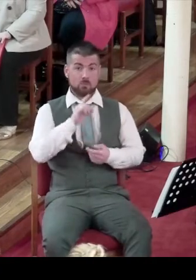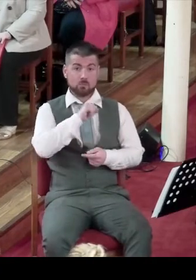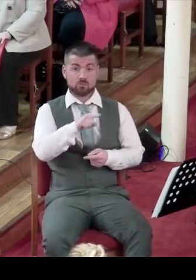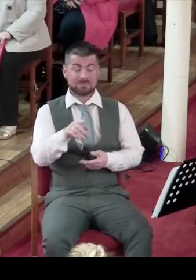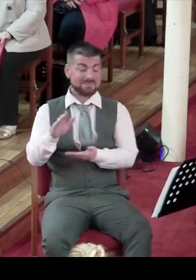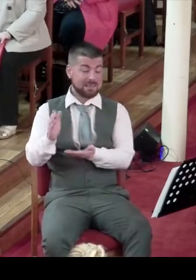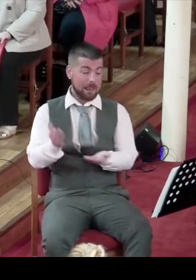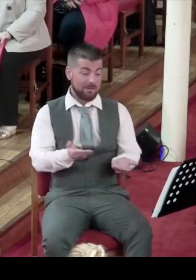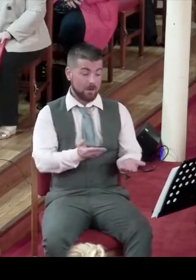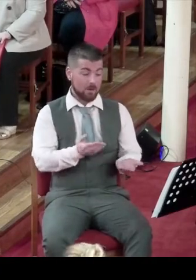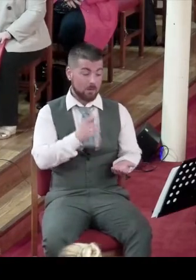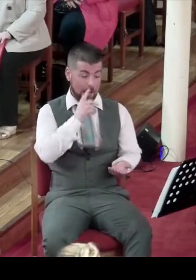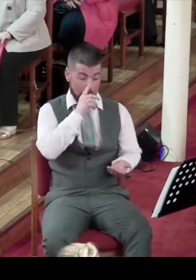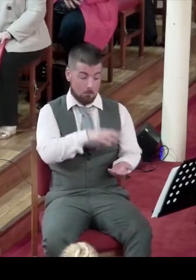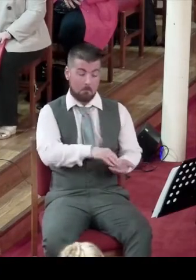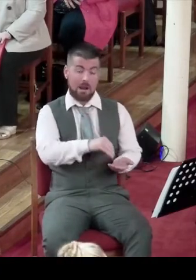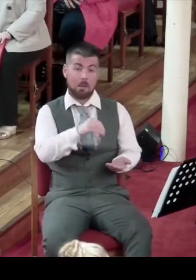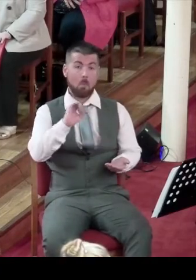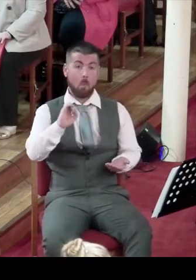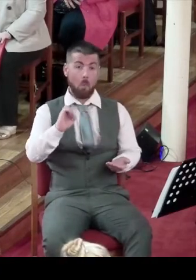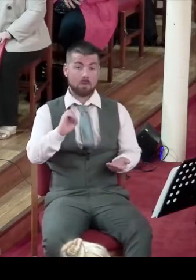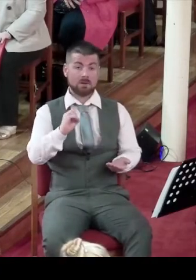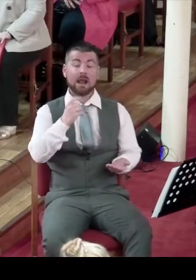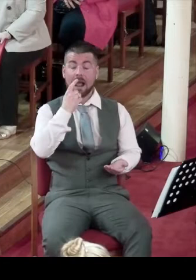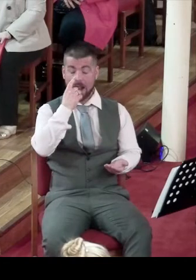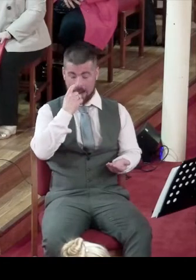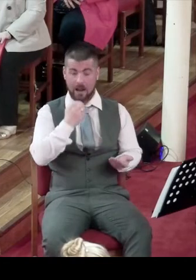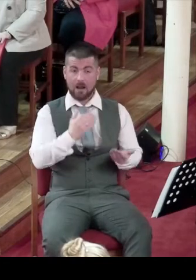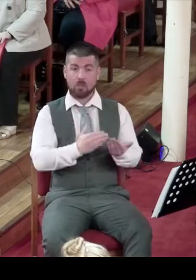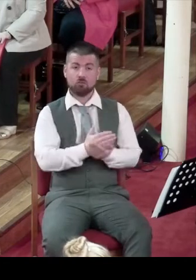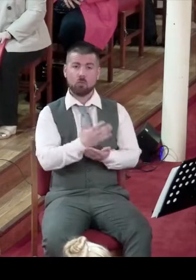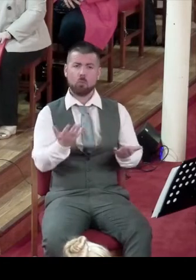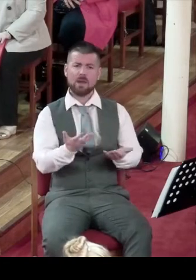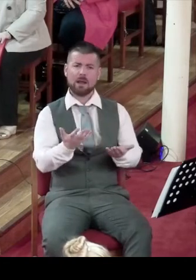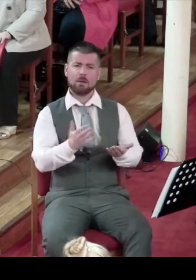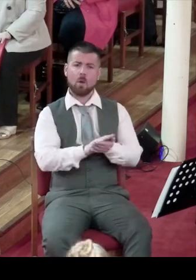them, or if you pick up your own, then they're through in the hall.